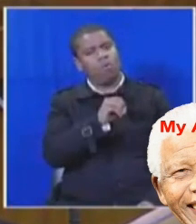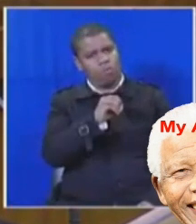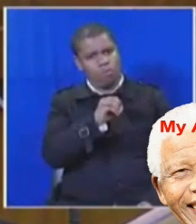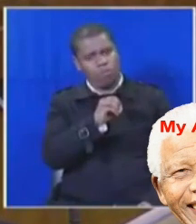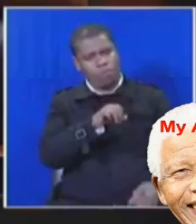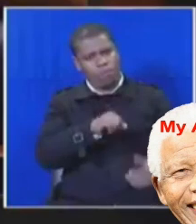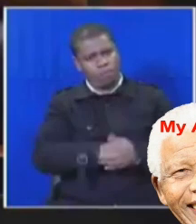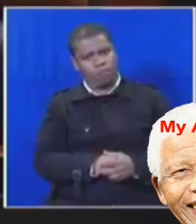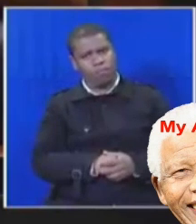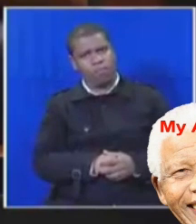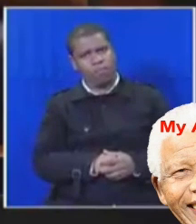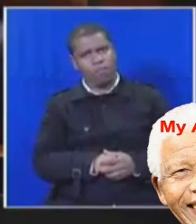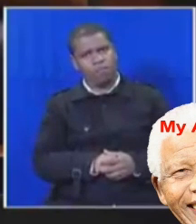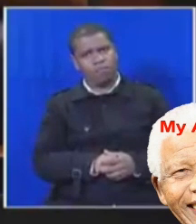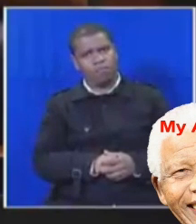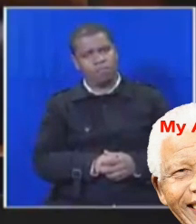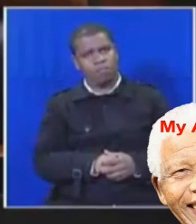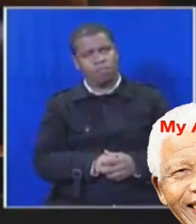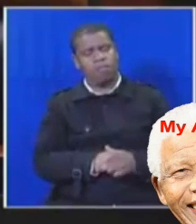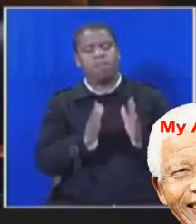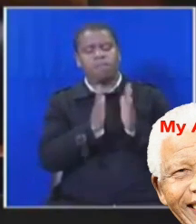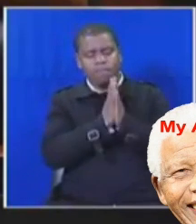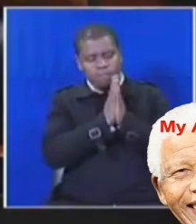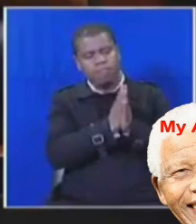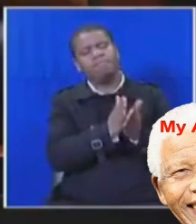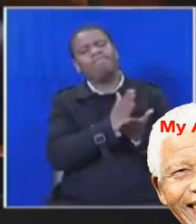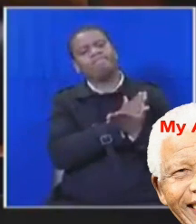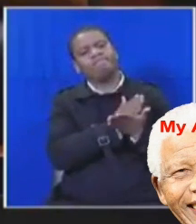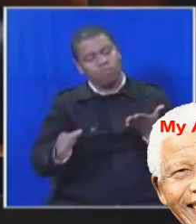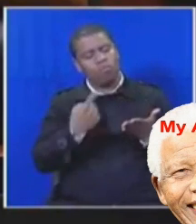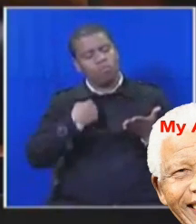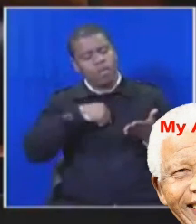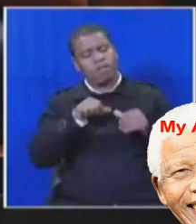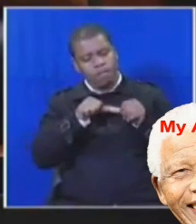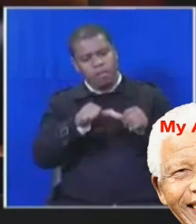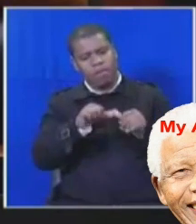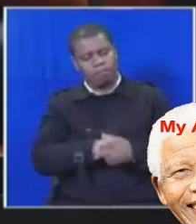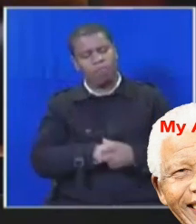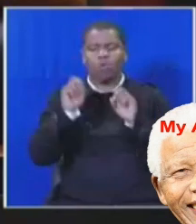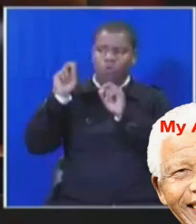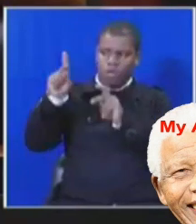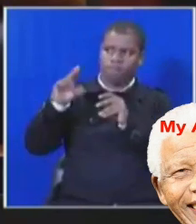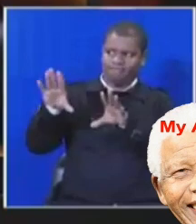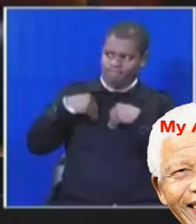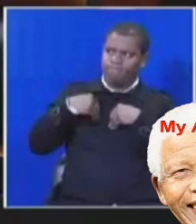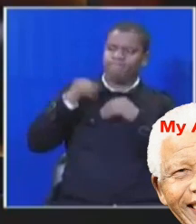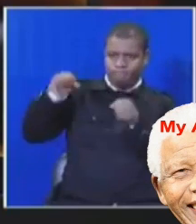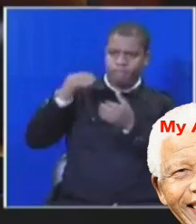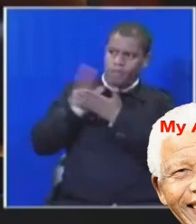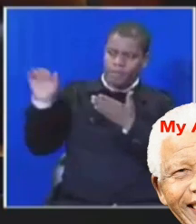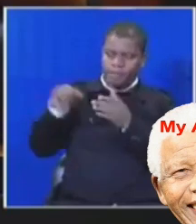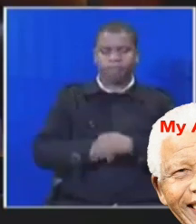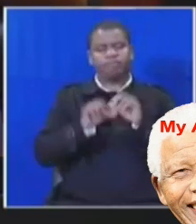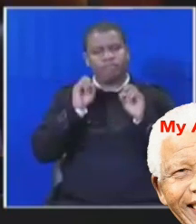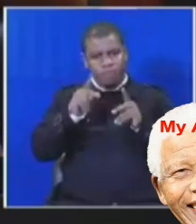Bongo, Honorable member Bongo, can you please withdraw so that we proceed with the debate? Okay, I withdraw. Thank you. Can you proceed